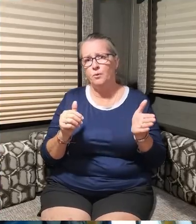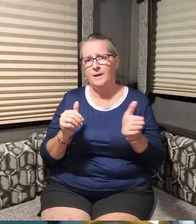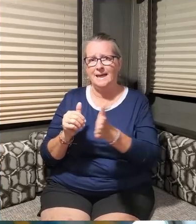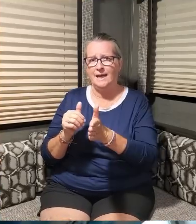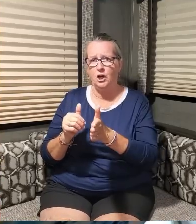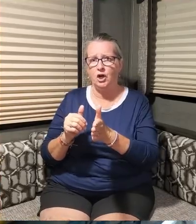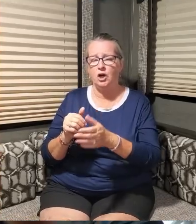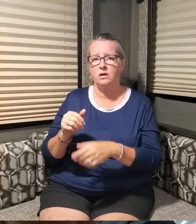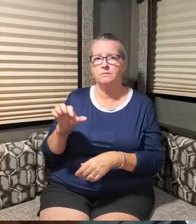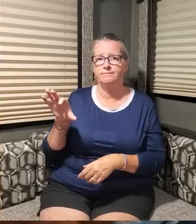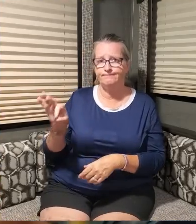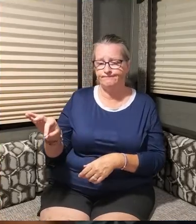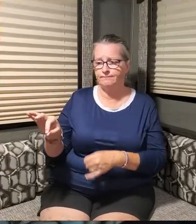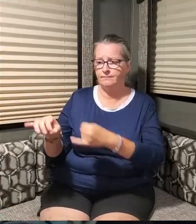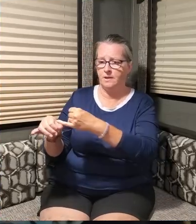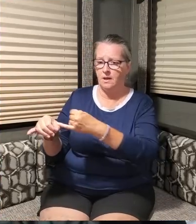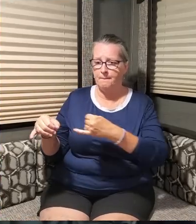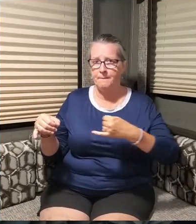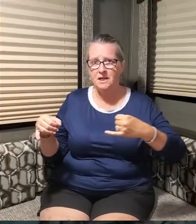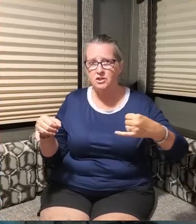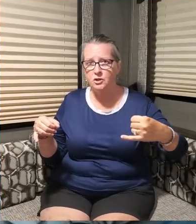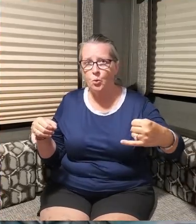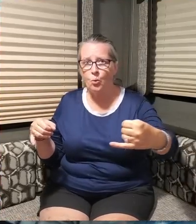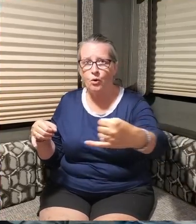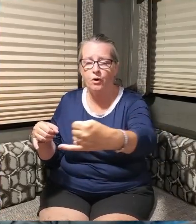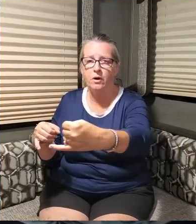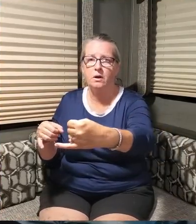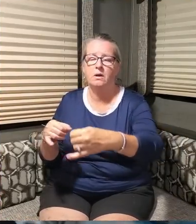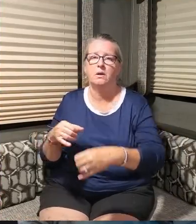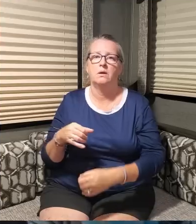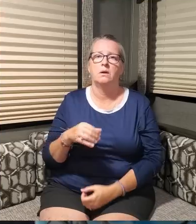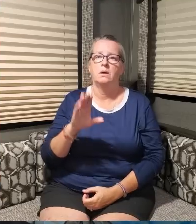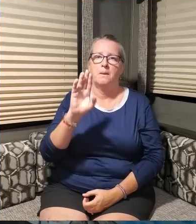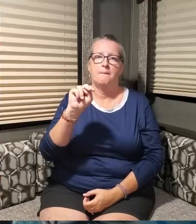here. Same thing. Bungee cord.